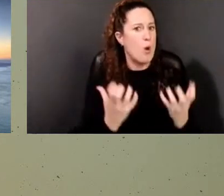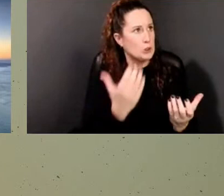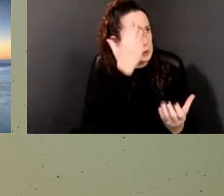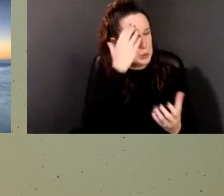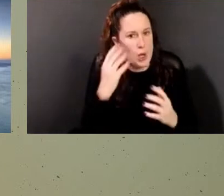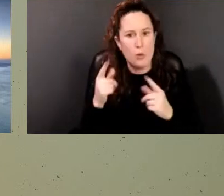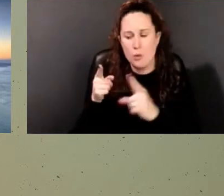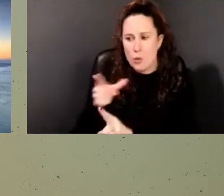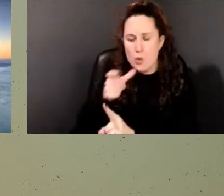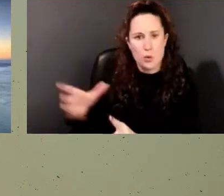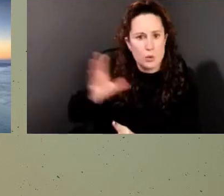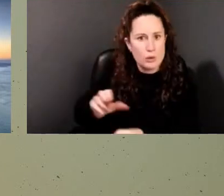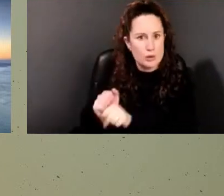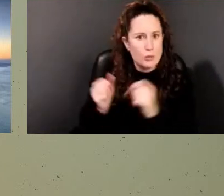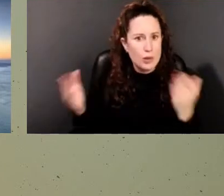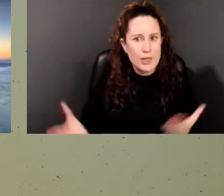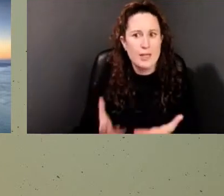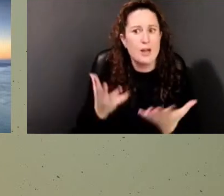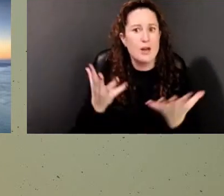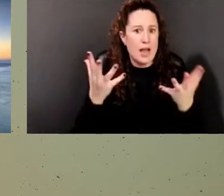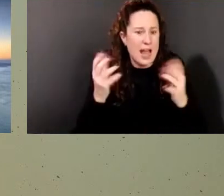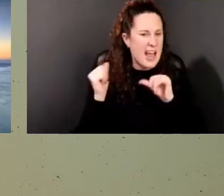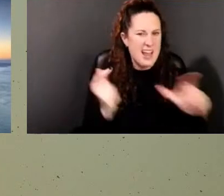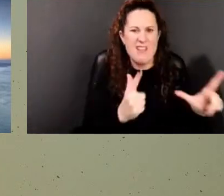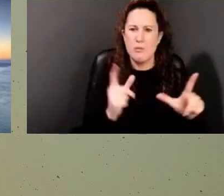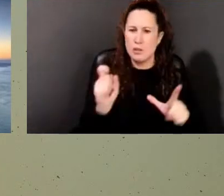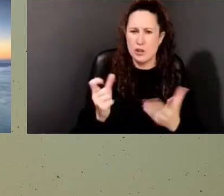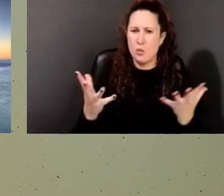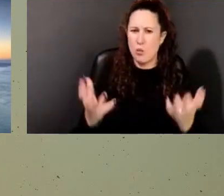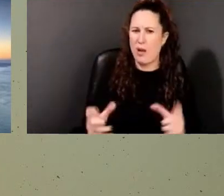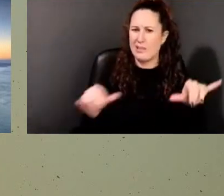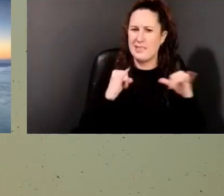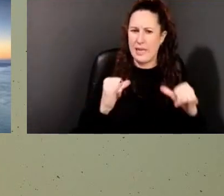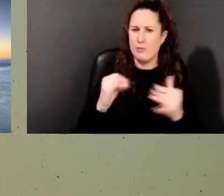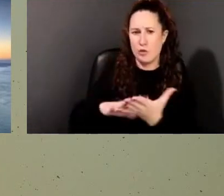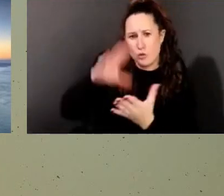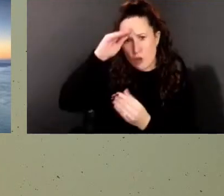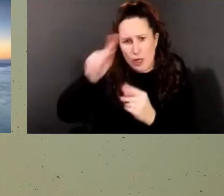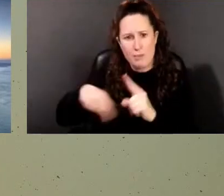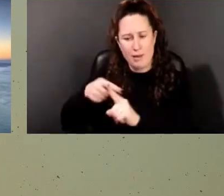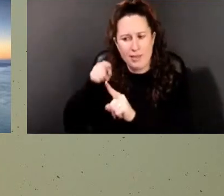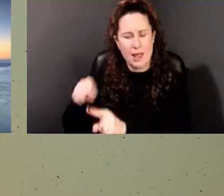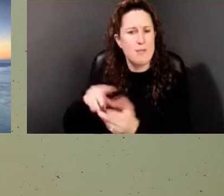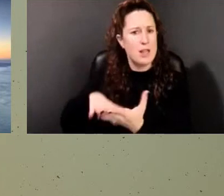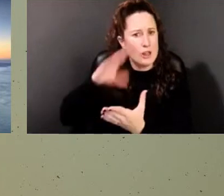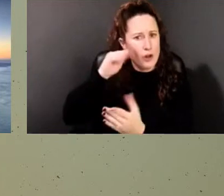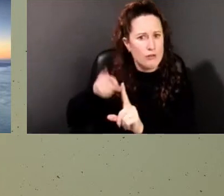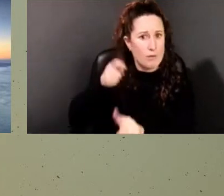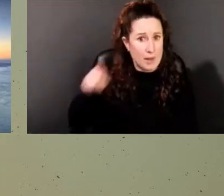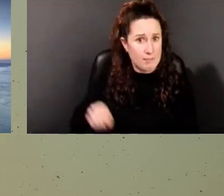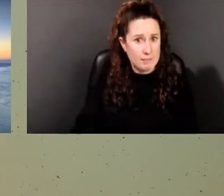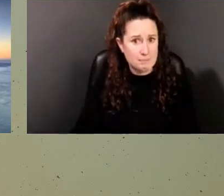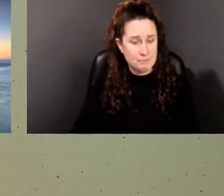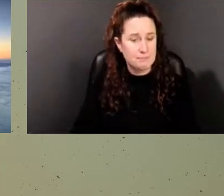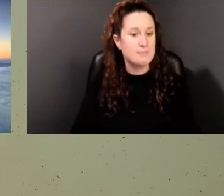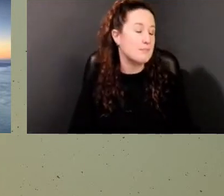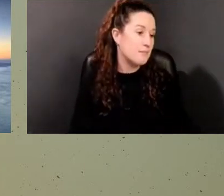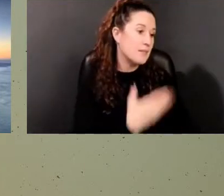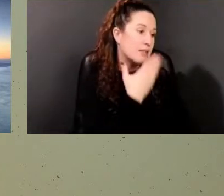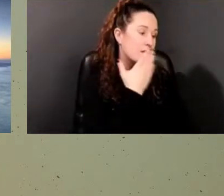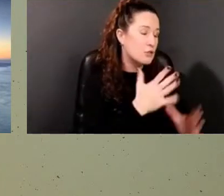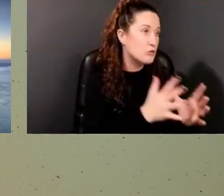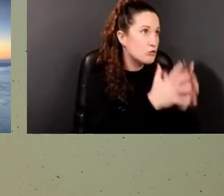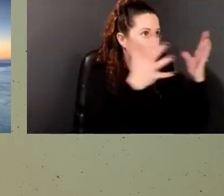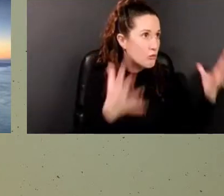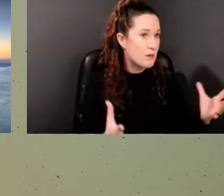before us and to learn these lessons in history. Well, thank you very much for putting your love into that labor. It